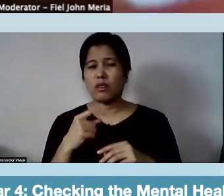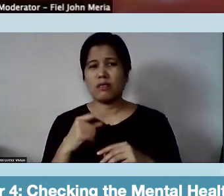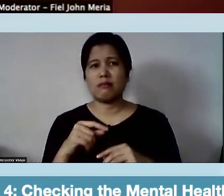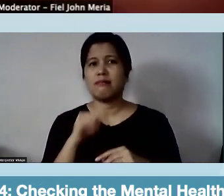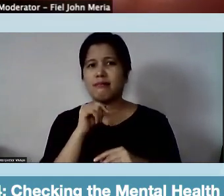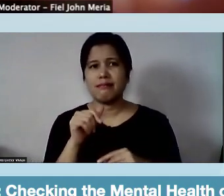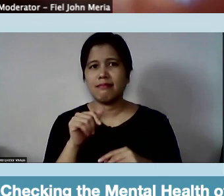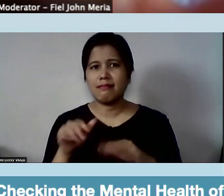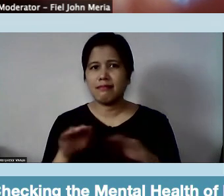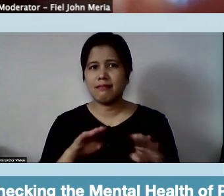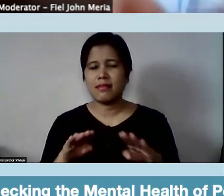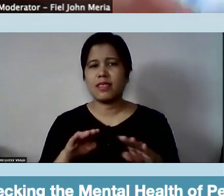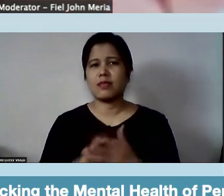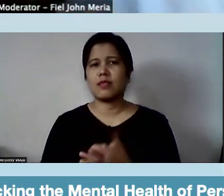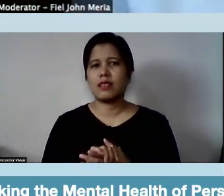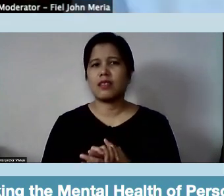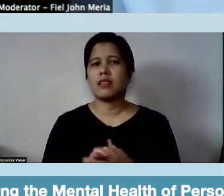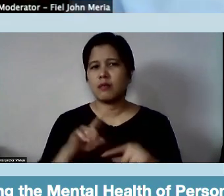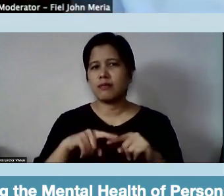love.